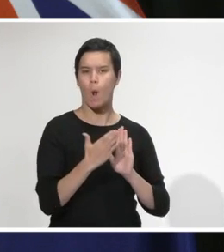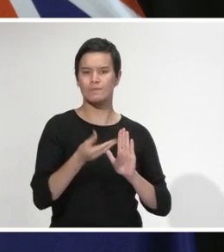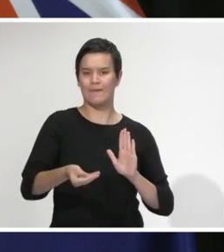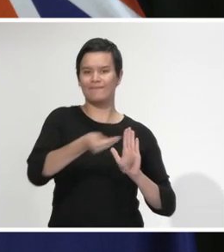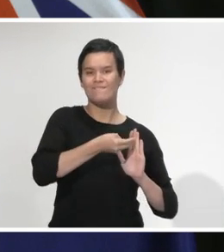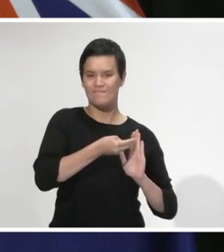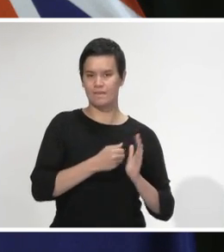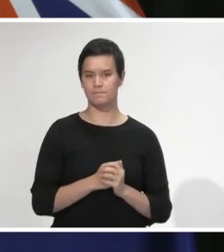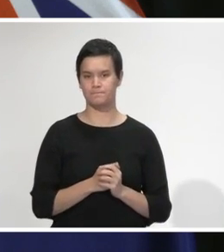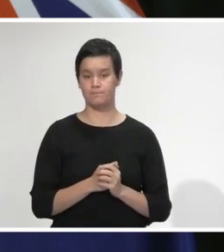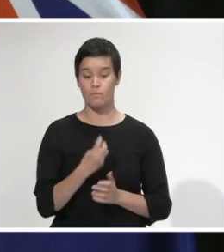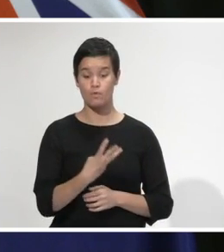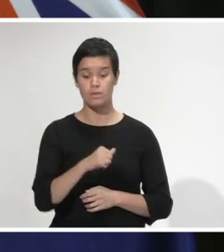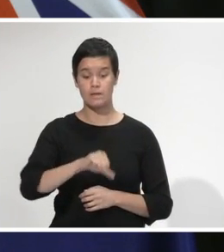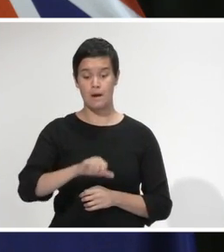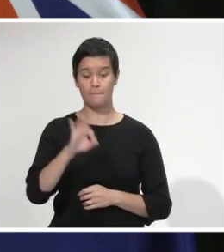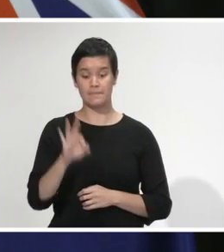39% have a link with overseas travel.